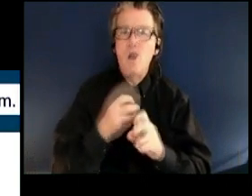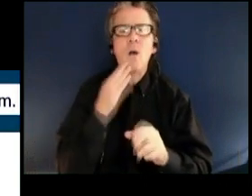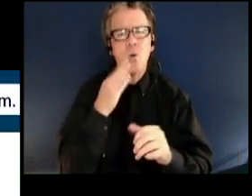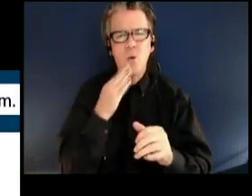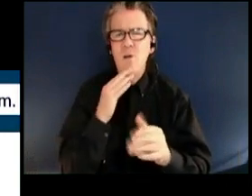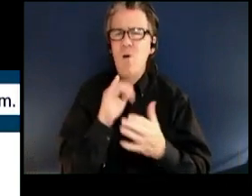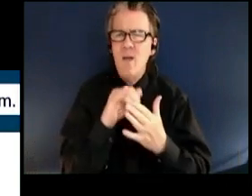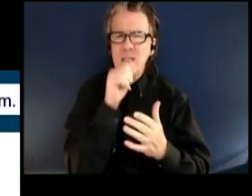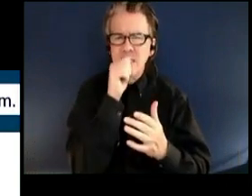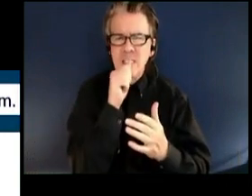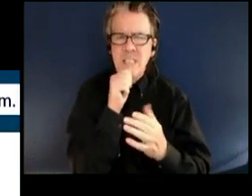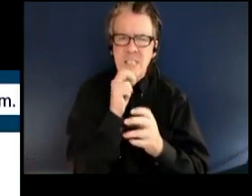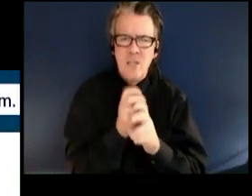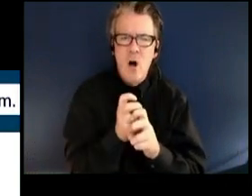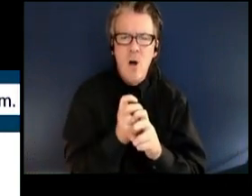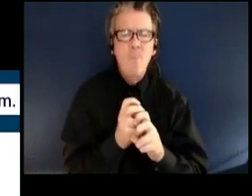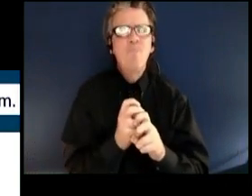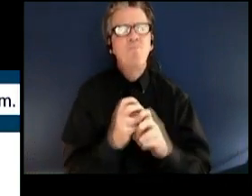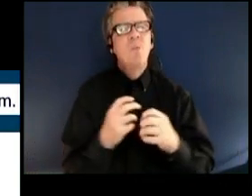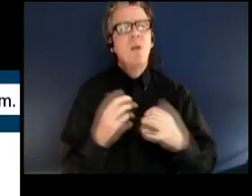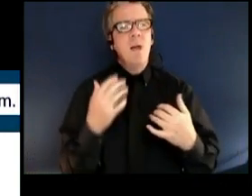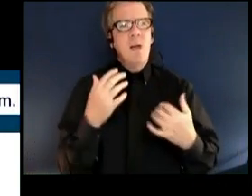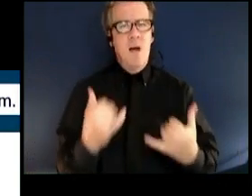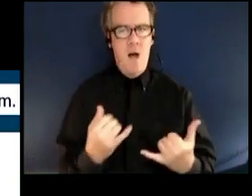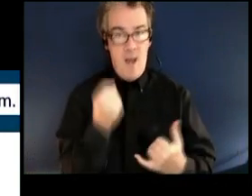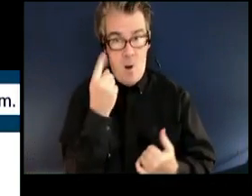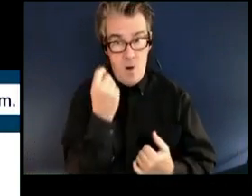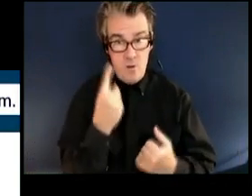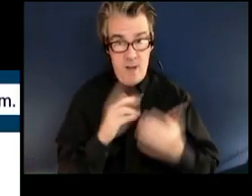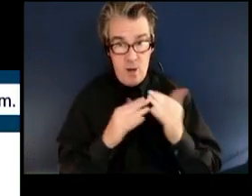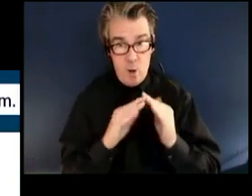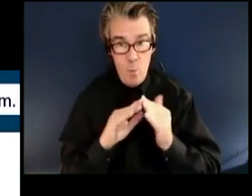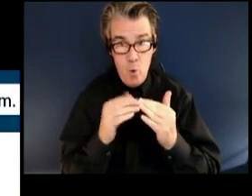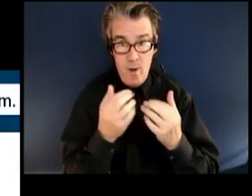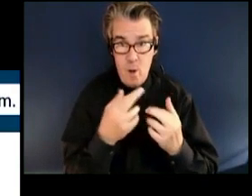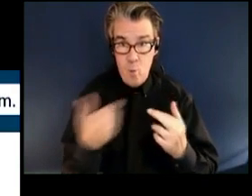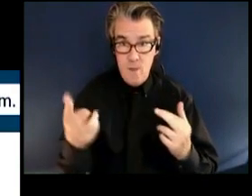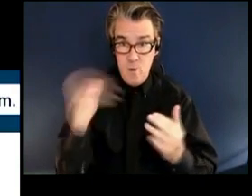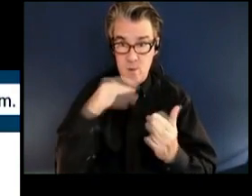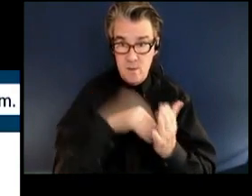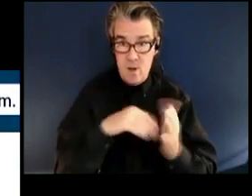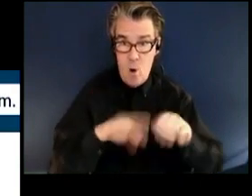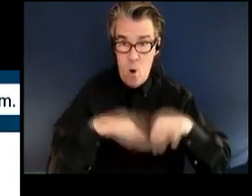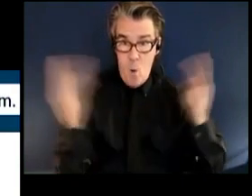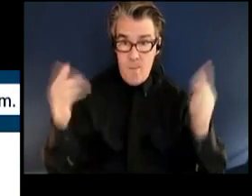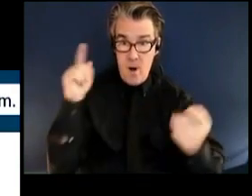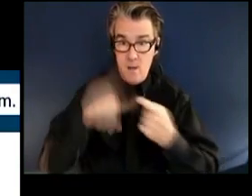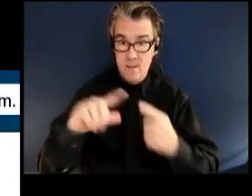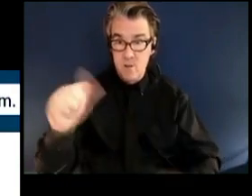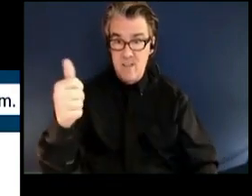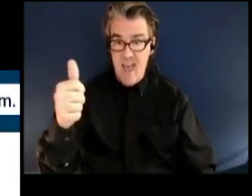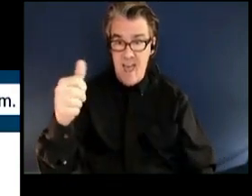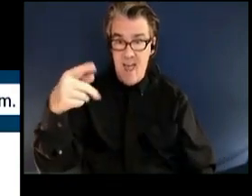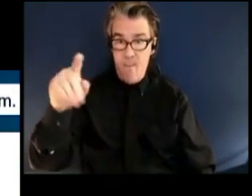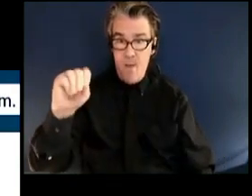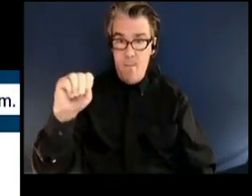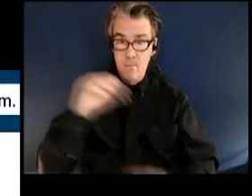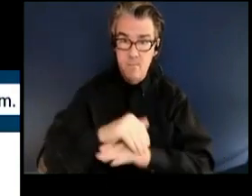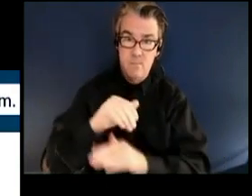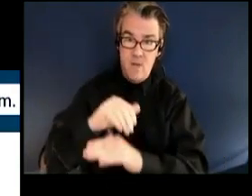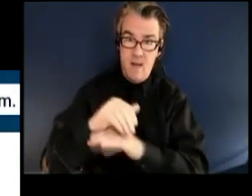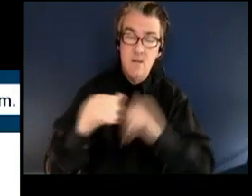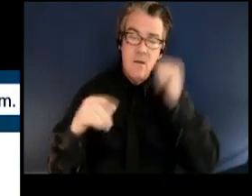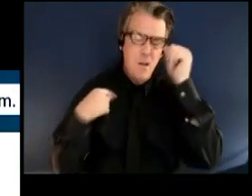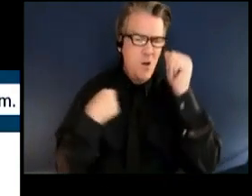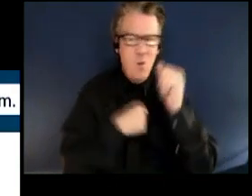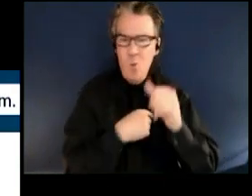then they will reopen at 8 o'clock tomorrow morning as needed. We've also provided backup batteries for medical devices and partnered with local